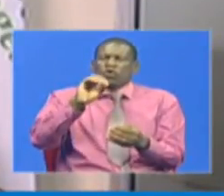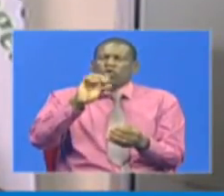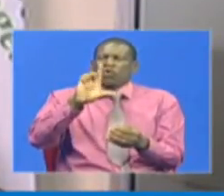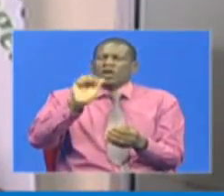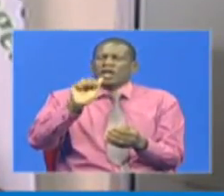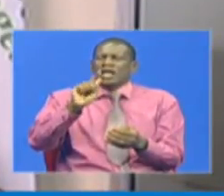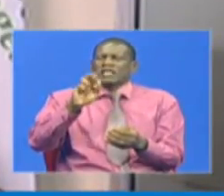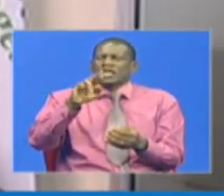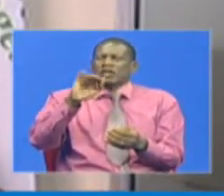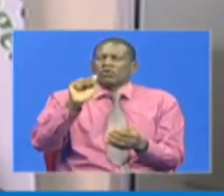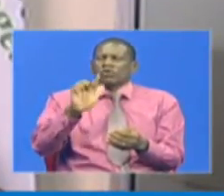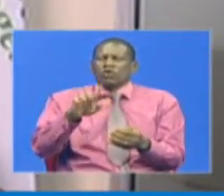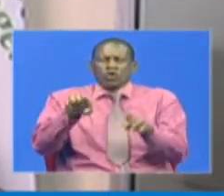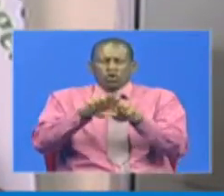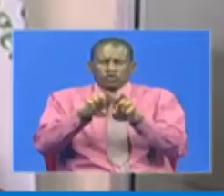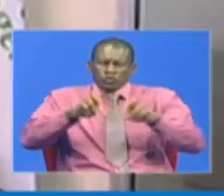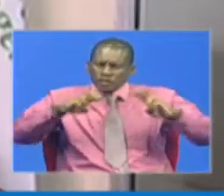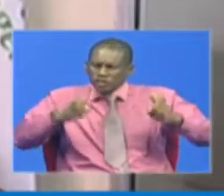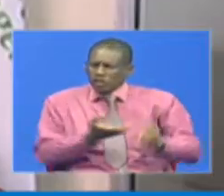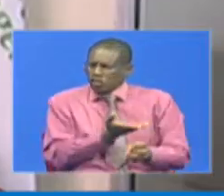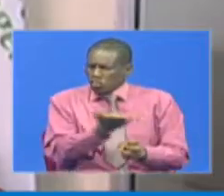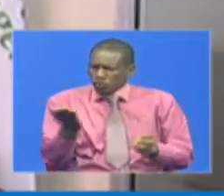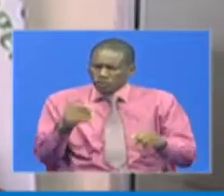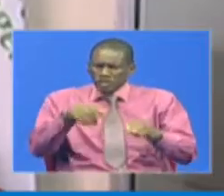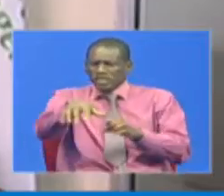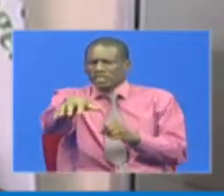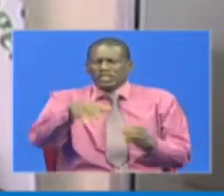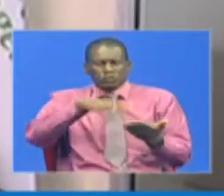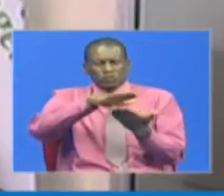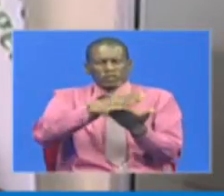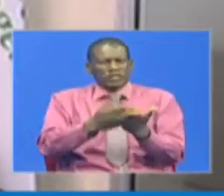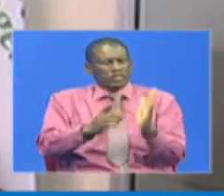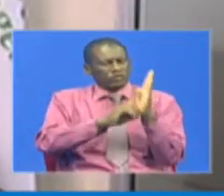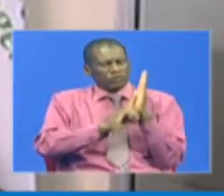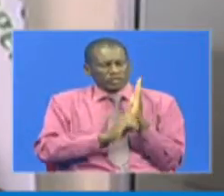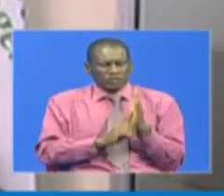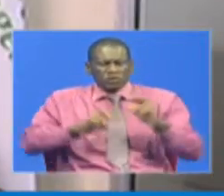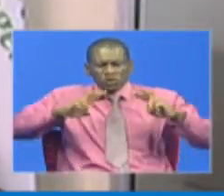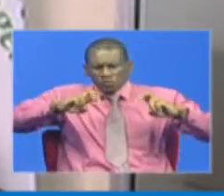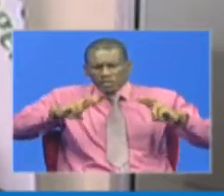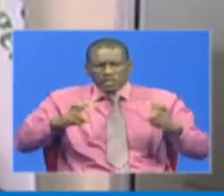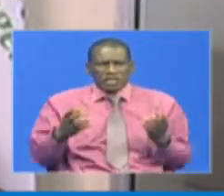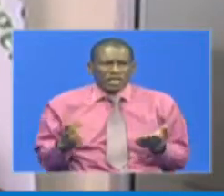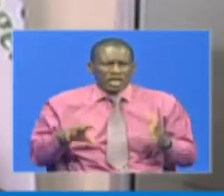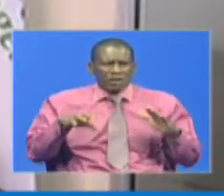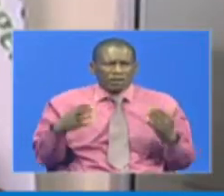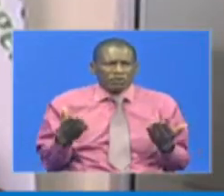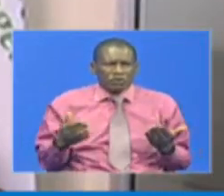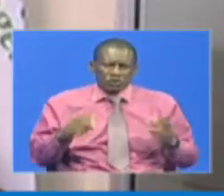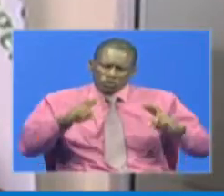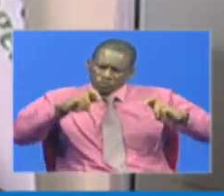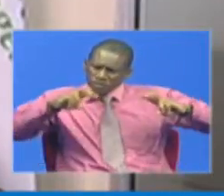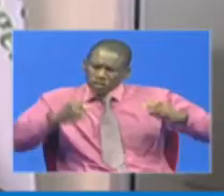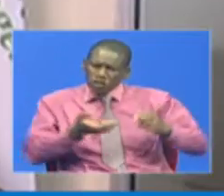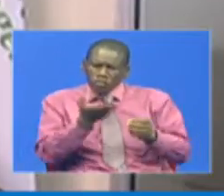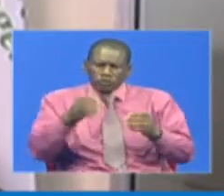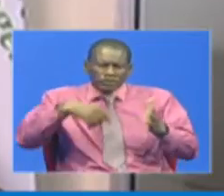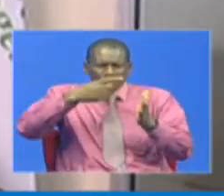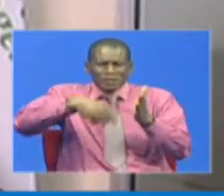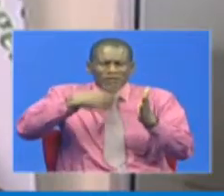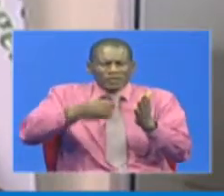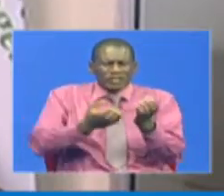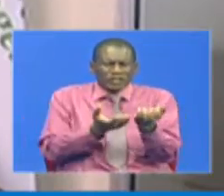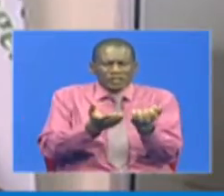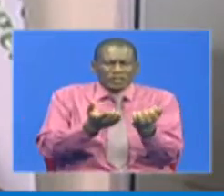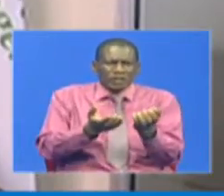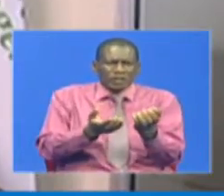at those, for example, in the transport sector, we are looking at the those in manufacturing industry,